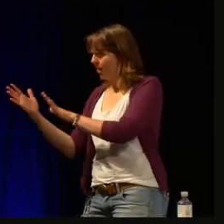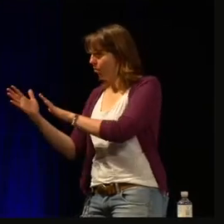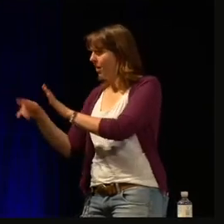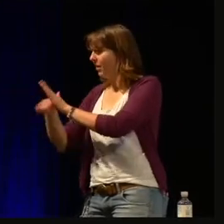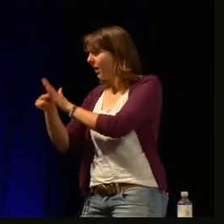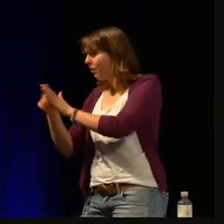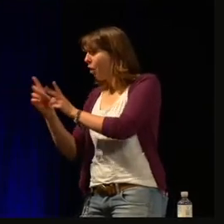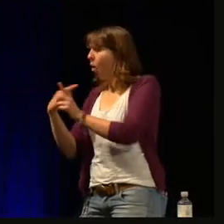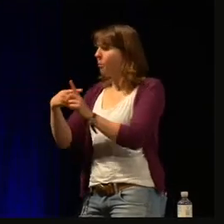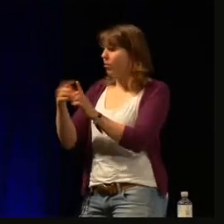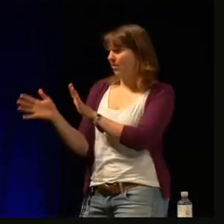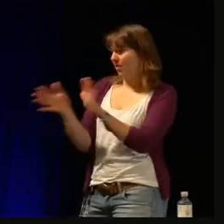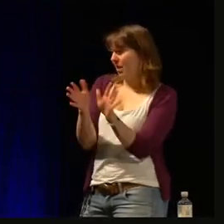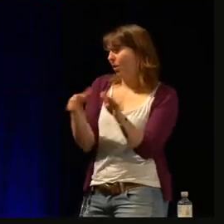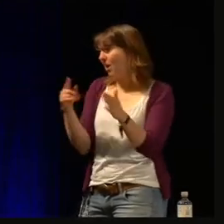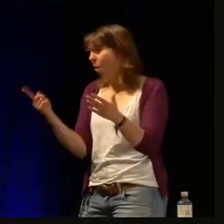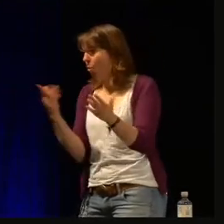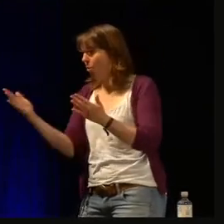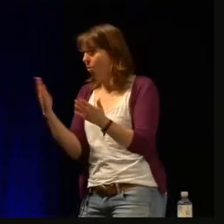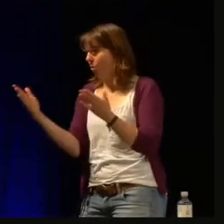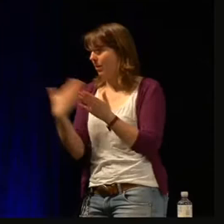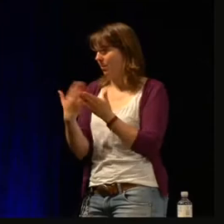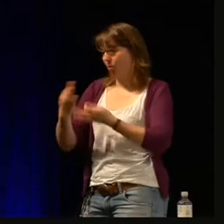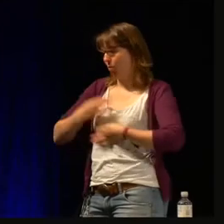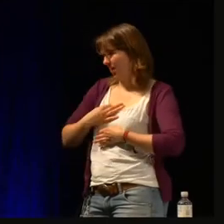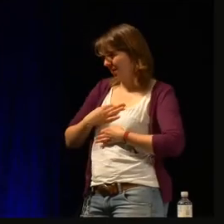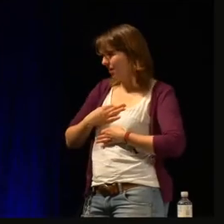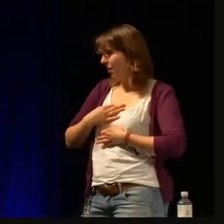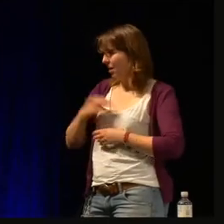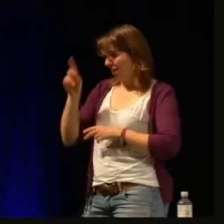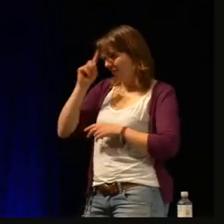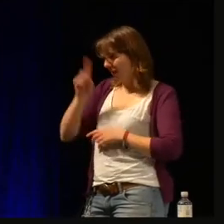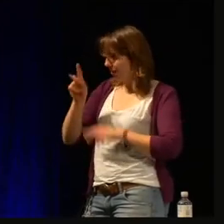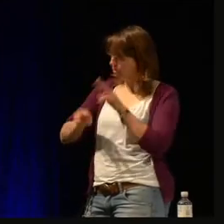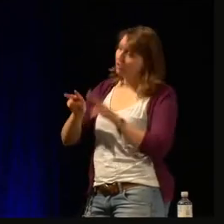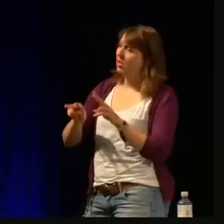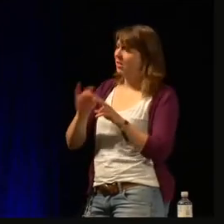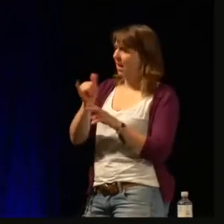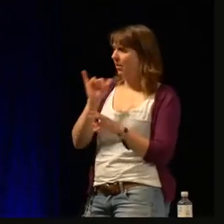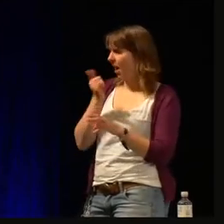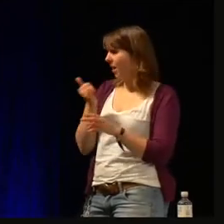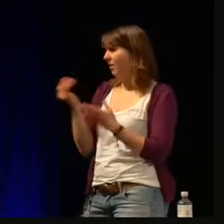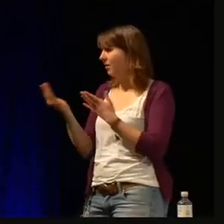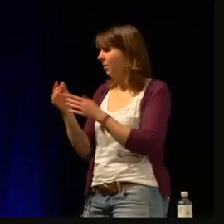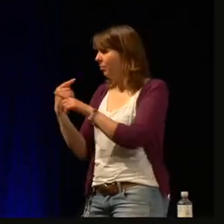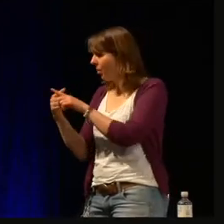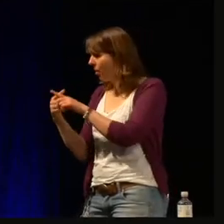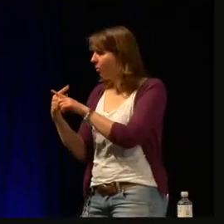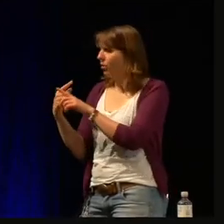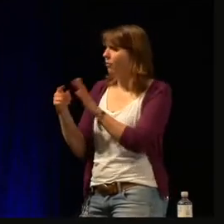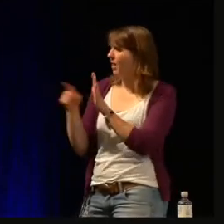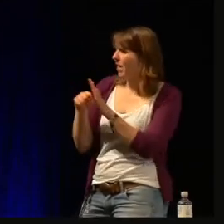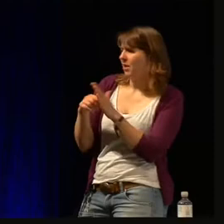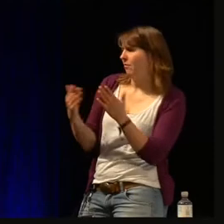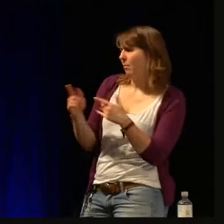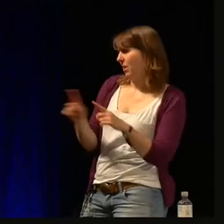for us, we don't have a, you know, we don't distinguish between positive and negative distortion. For us,